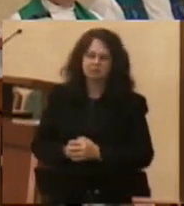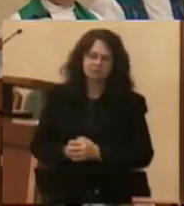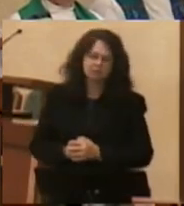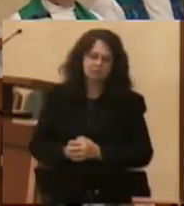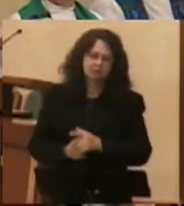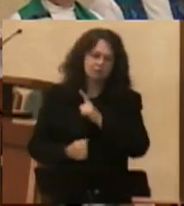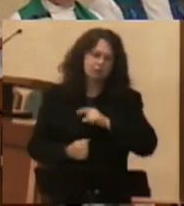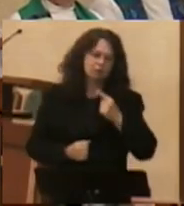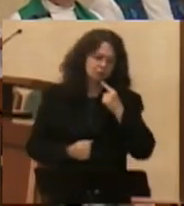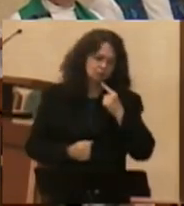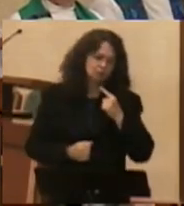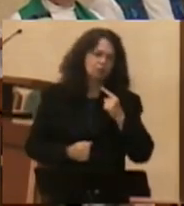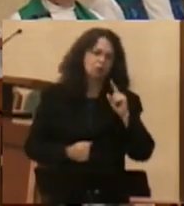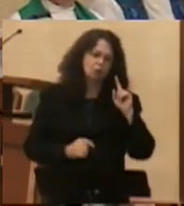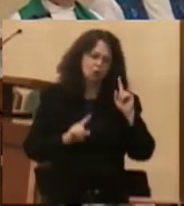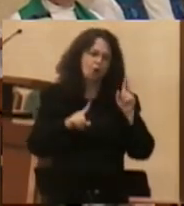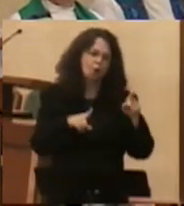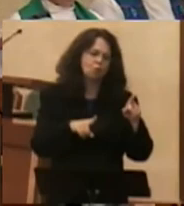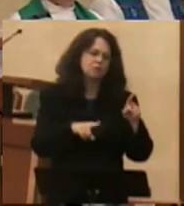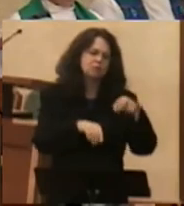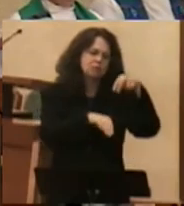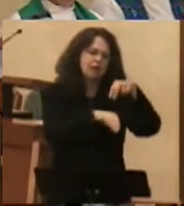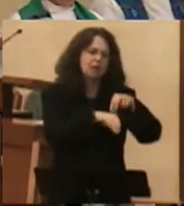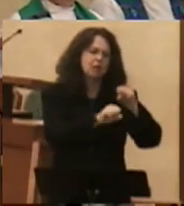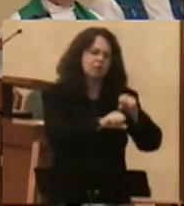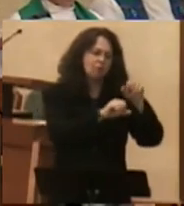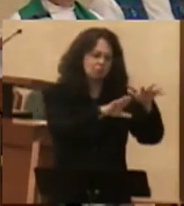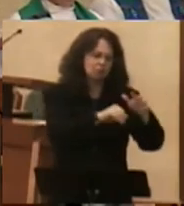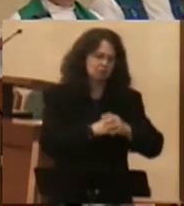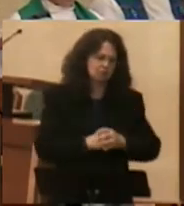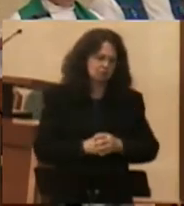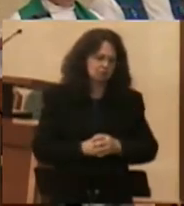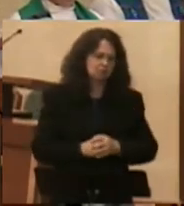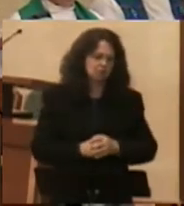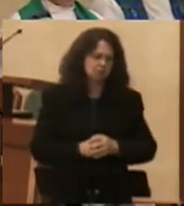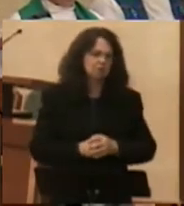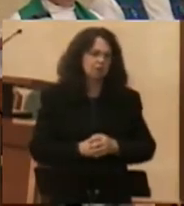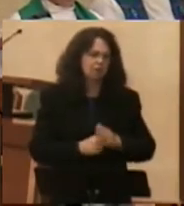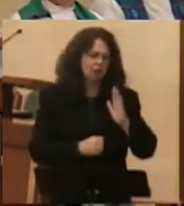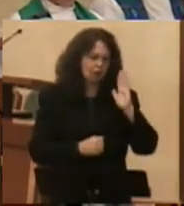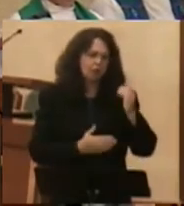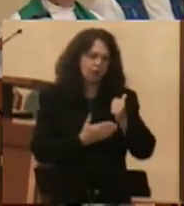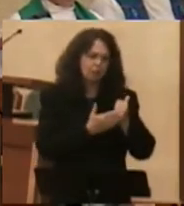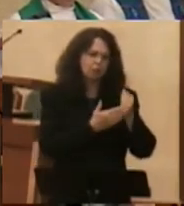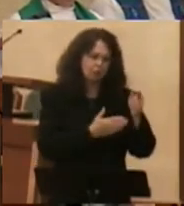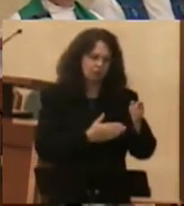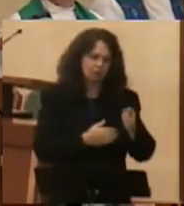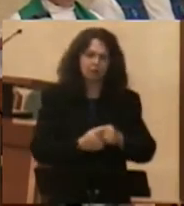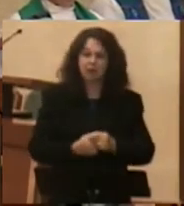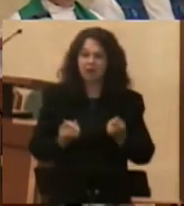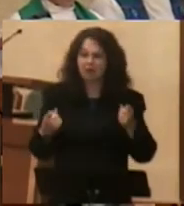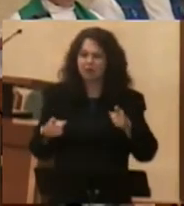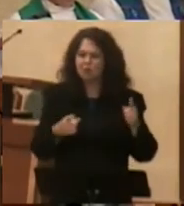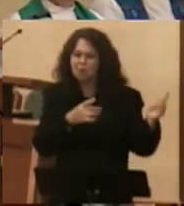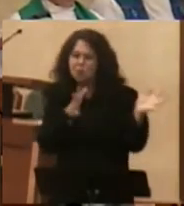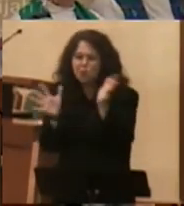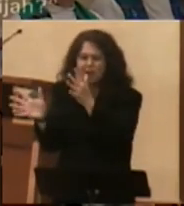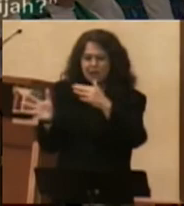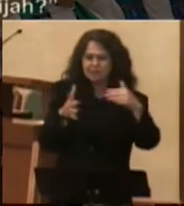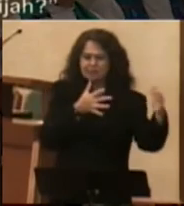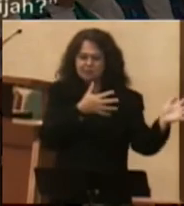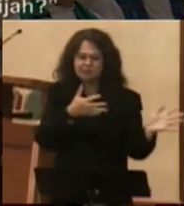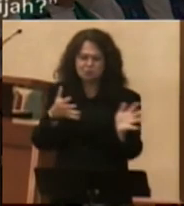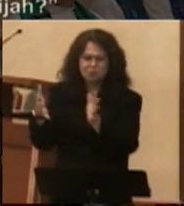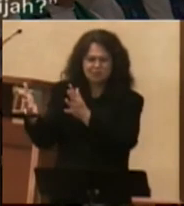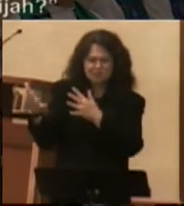on the mountain before the Lord, for the Lord is about to pass by." Now there was a great wind, so strong that it was